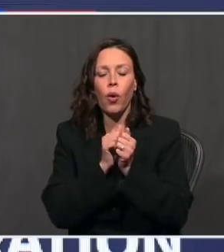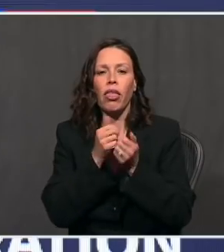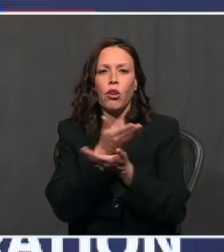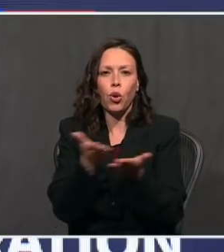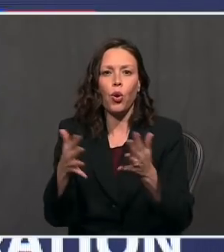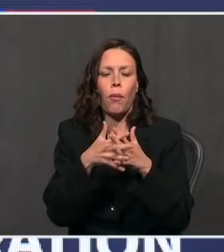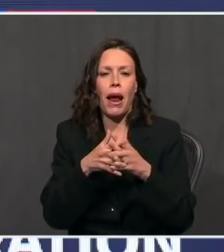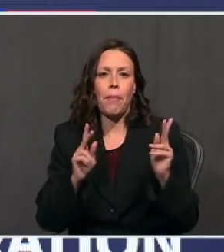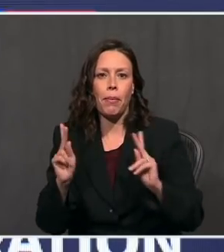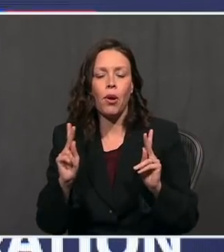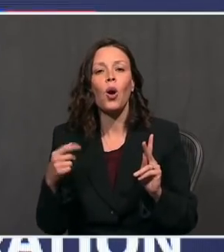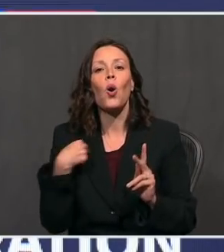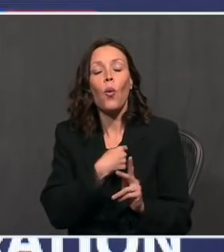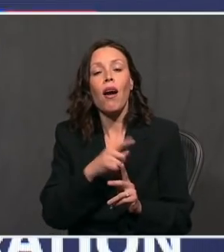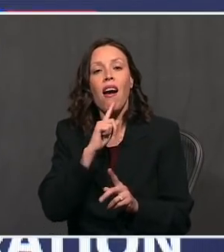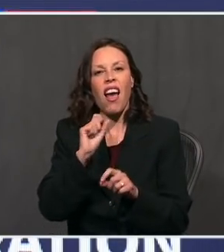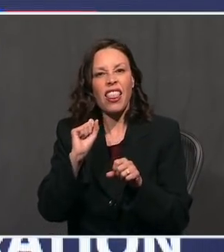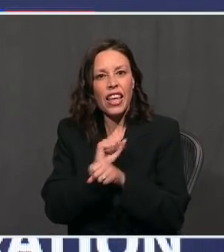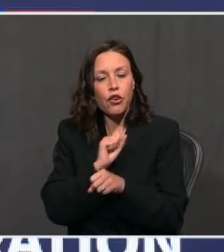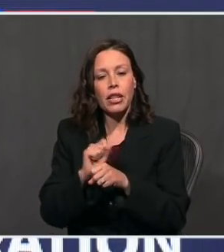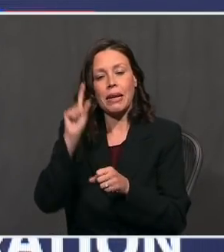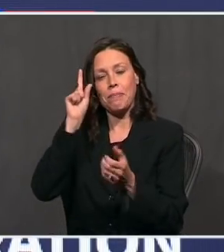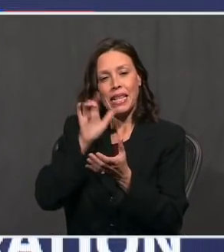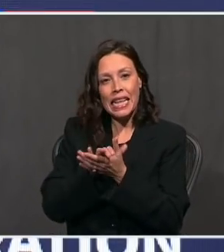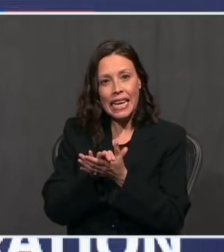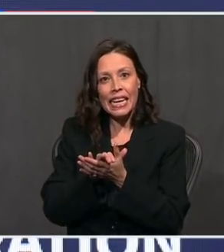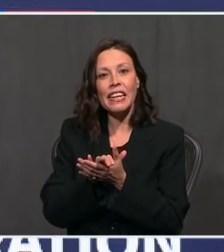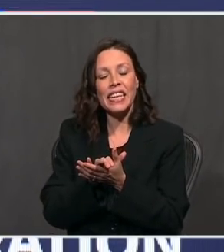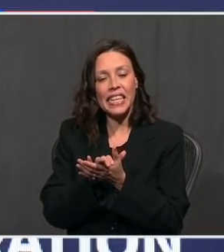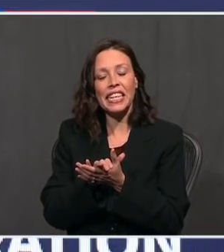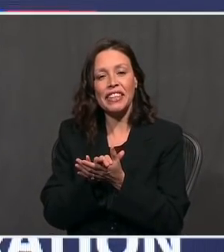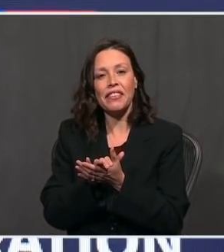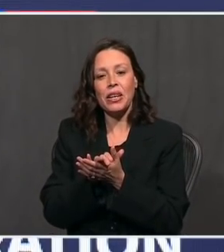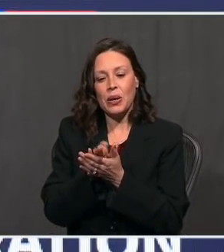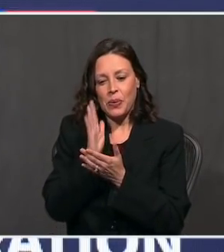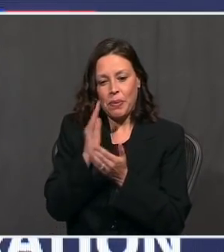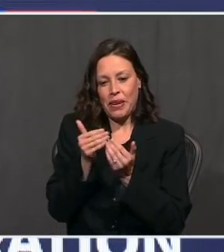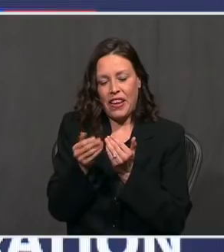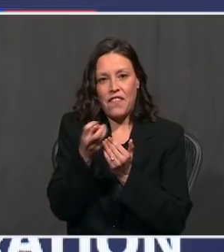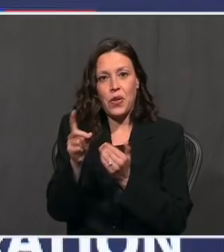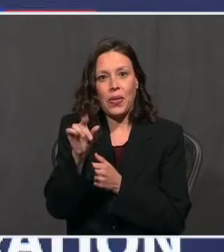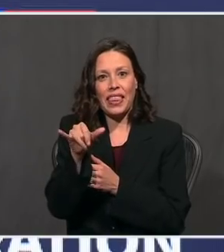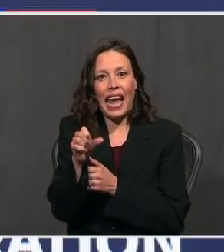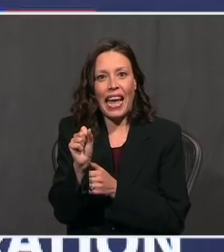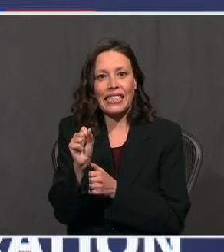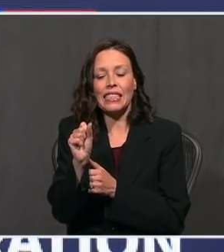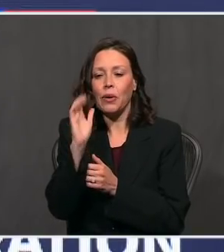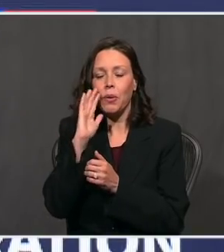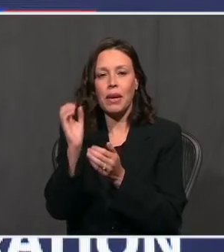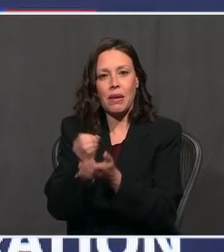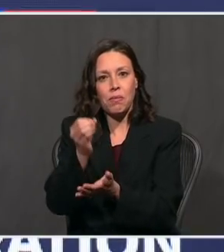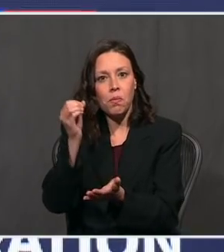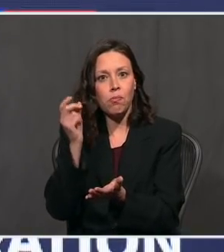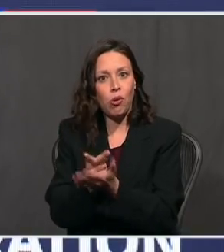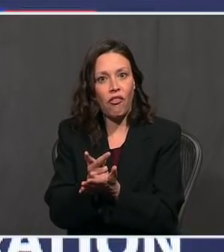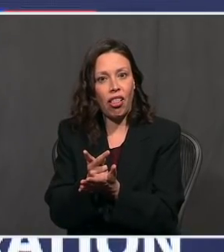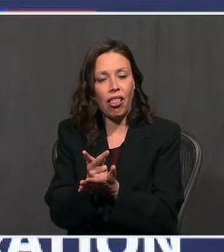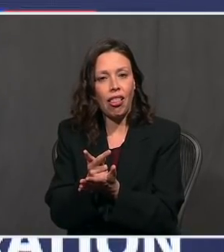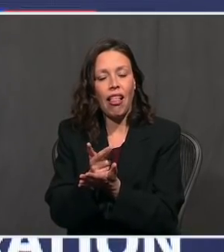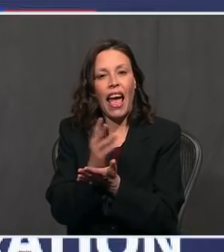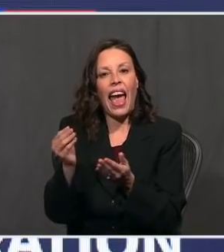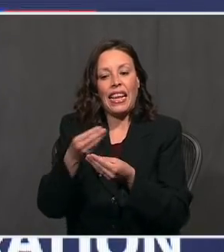people. We are literally, we believe, in all likelihood, just a few days away from the approval